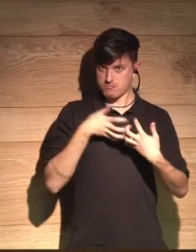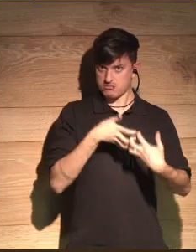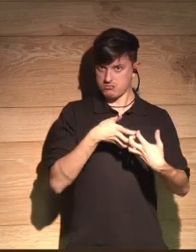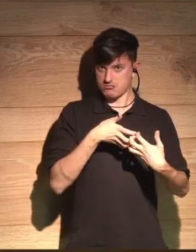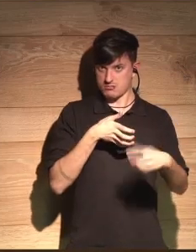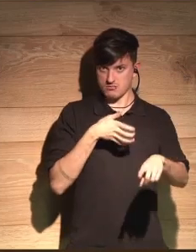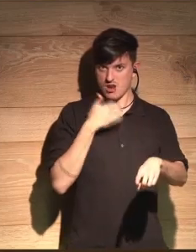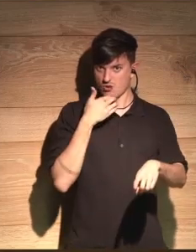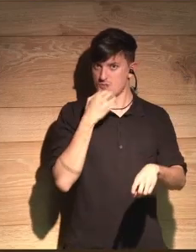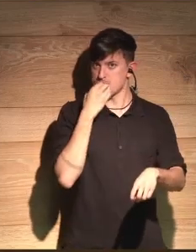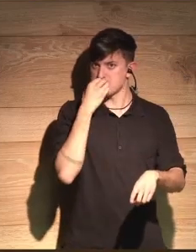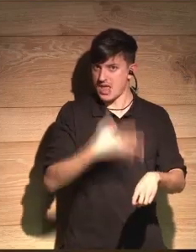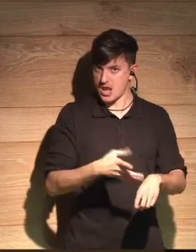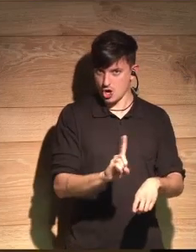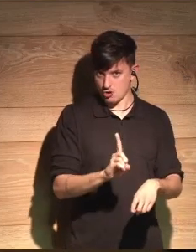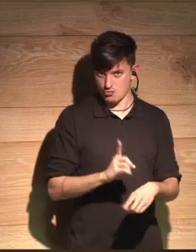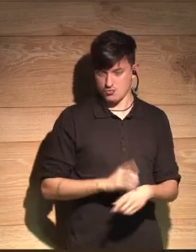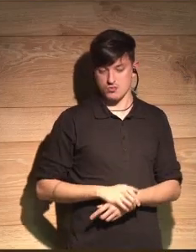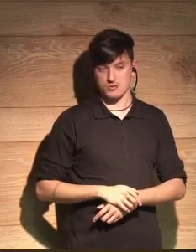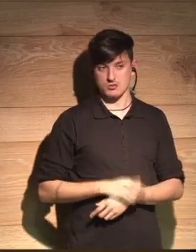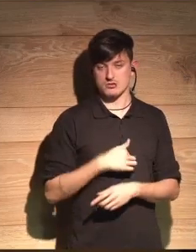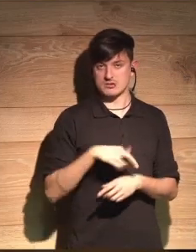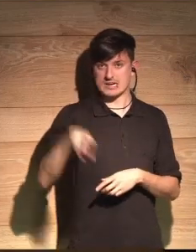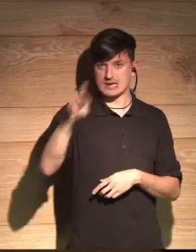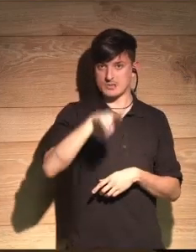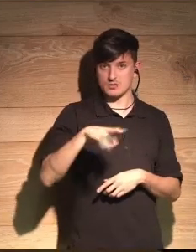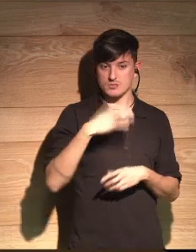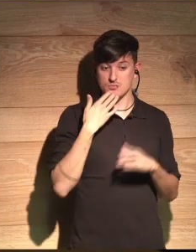in my opinion, we need to contest that, to fight for that.